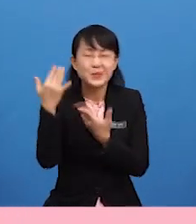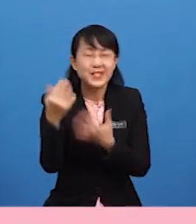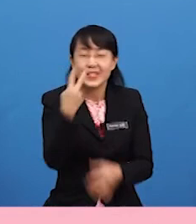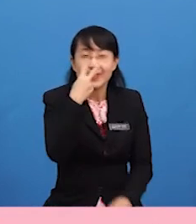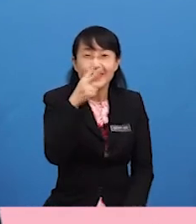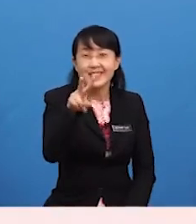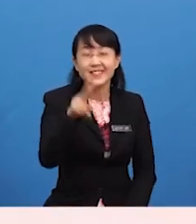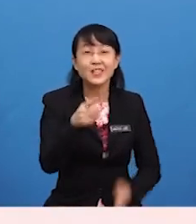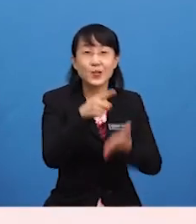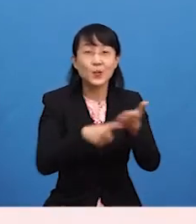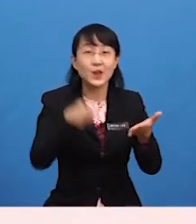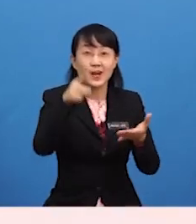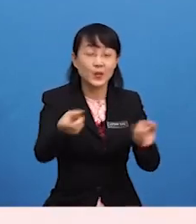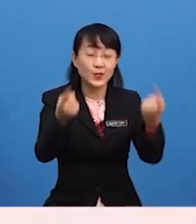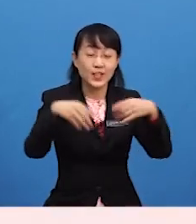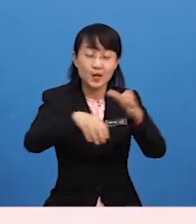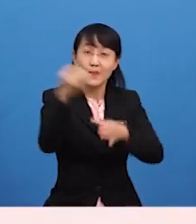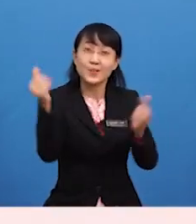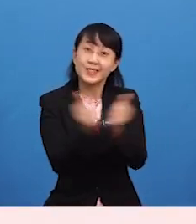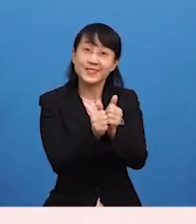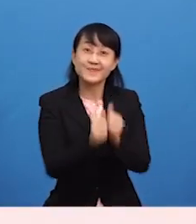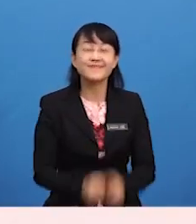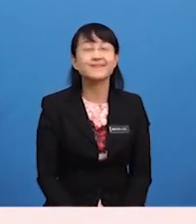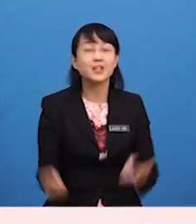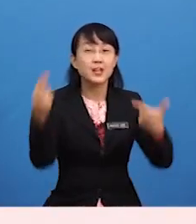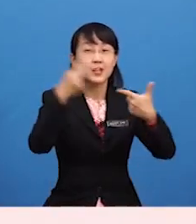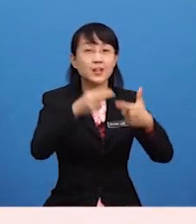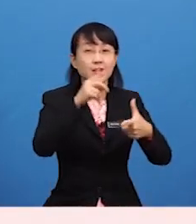with. Till then, it's time for us to